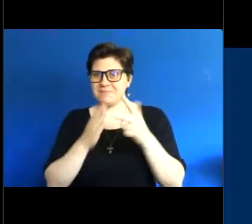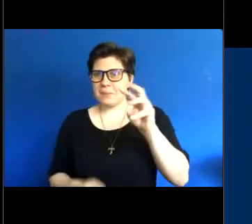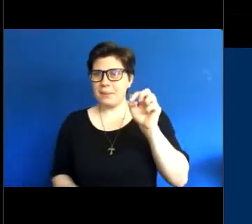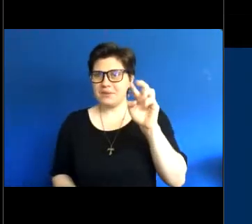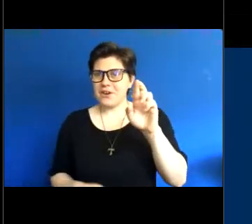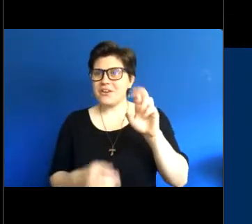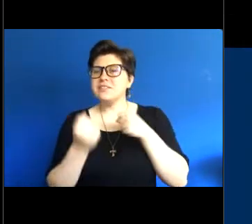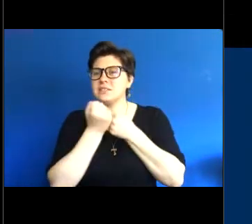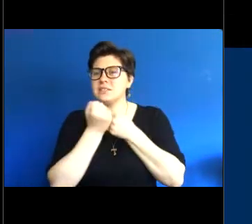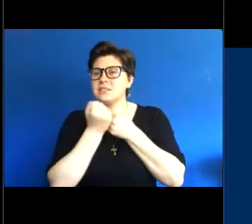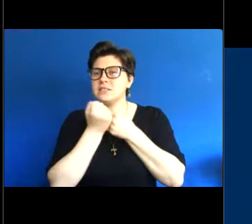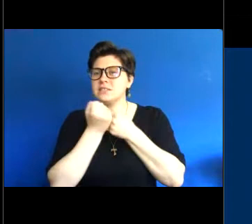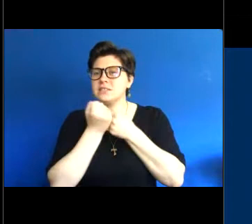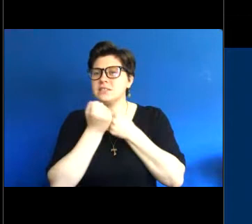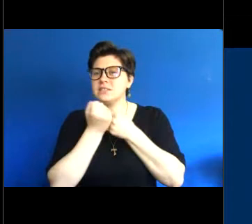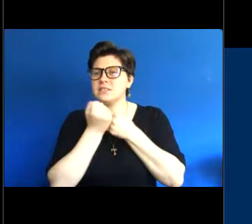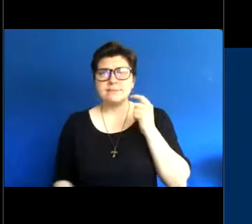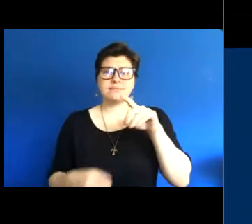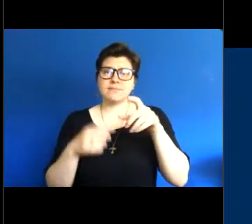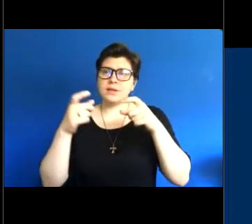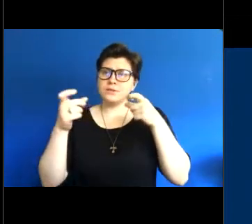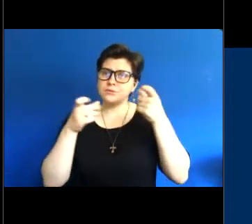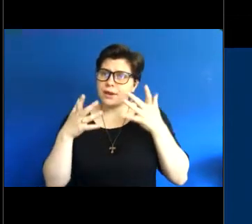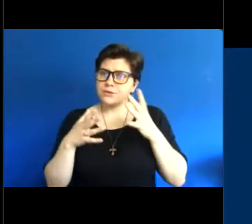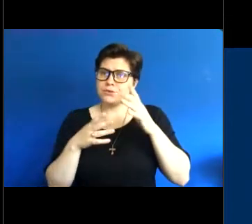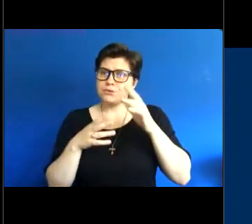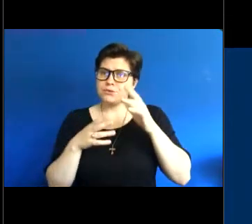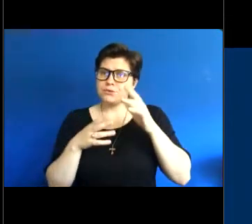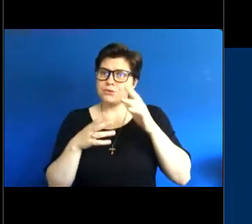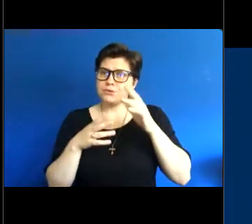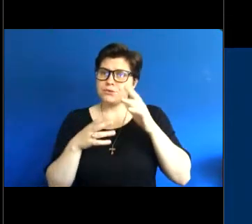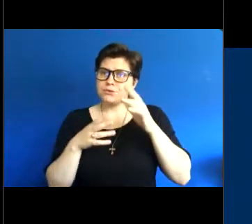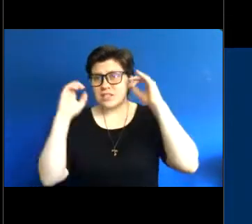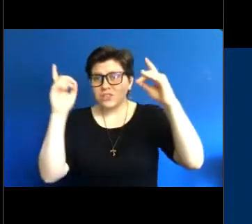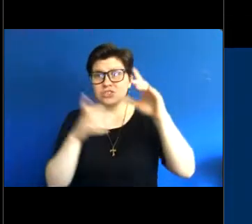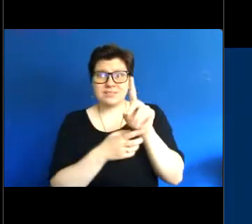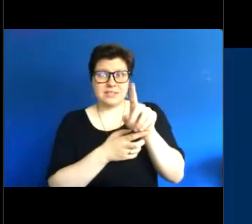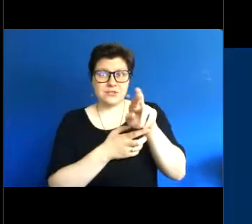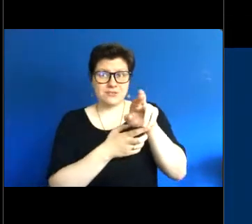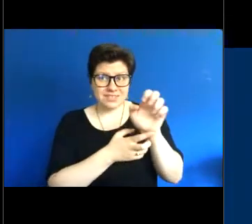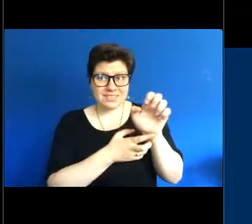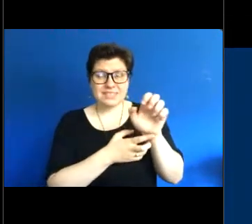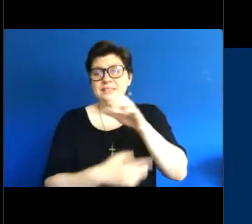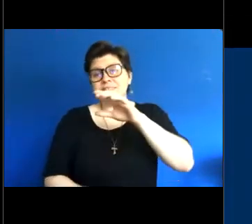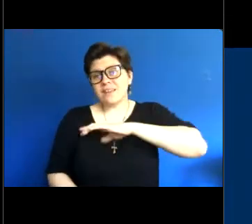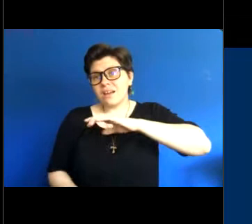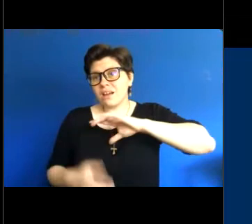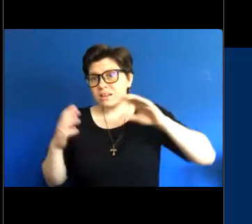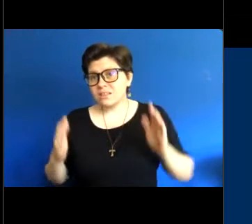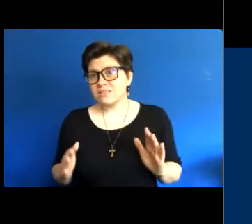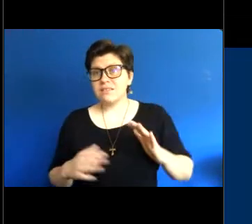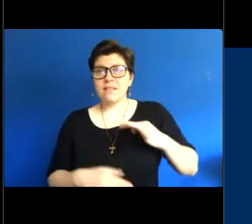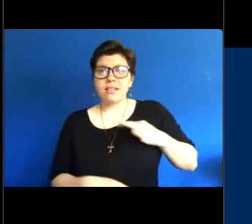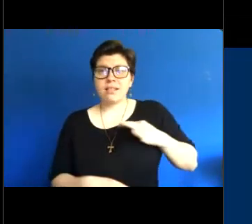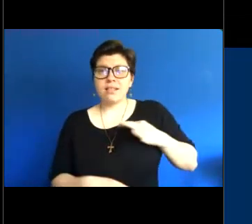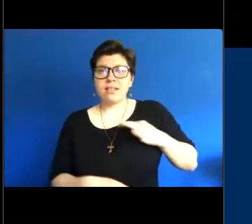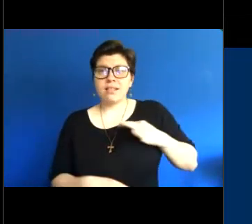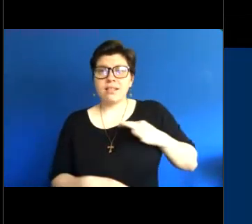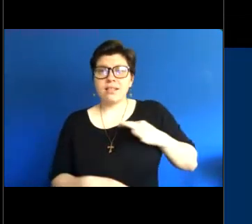support clergy, directors of religious education, catechists, volunteers, and